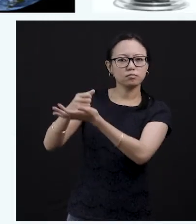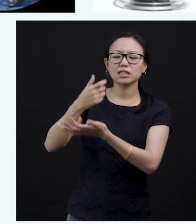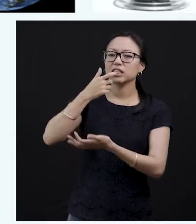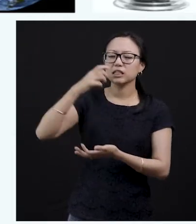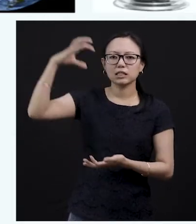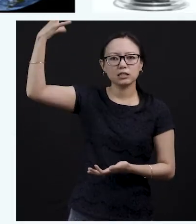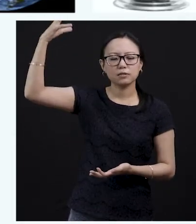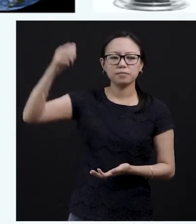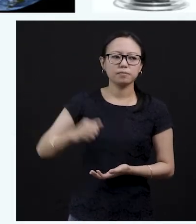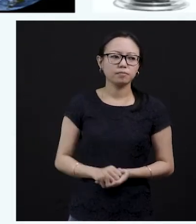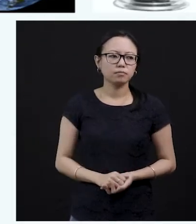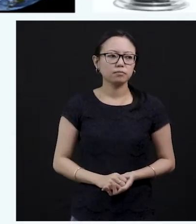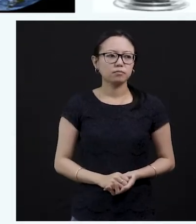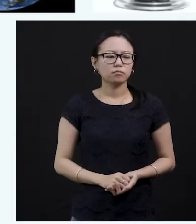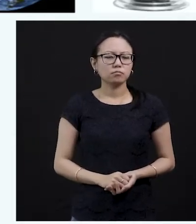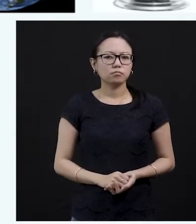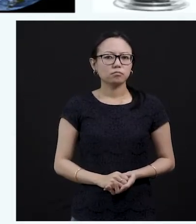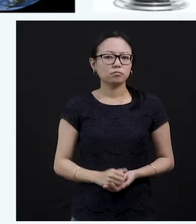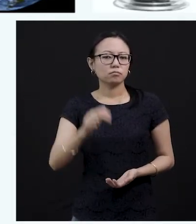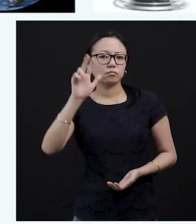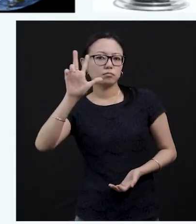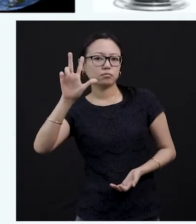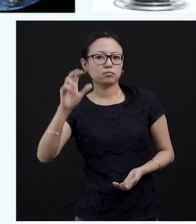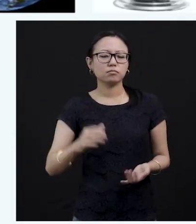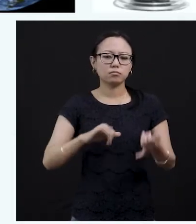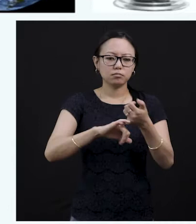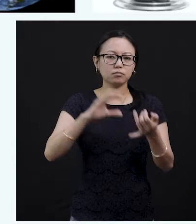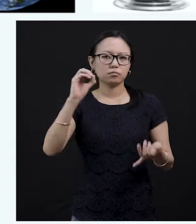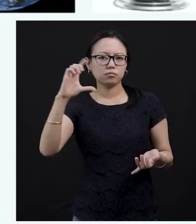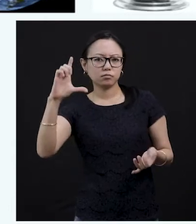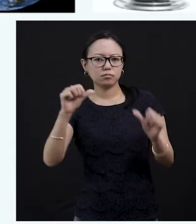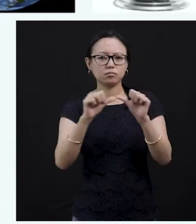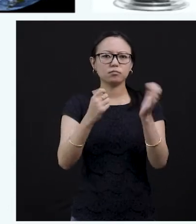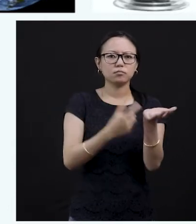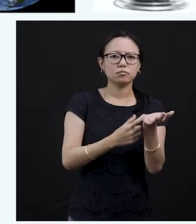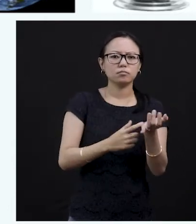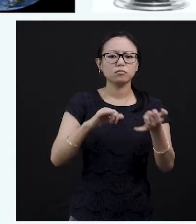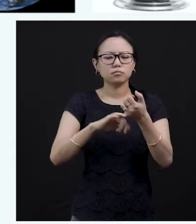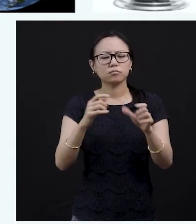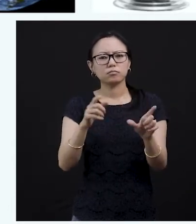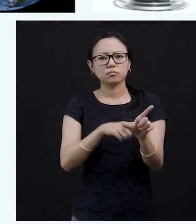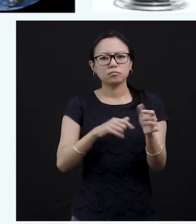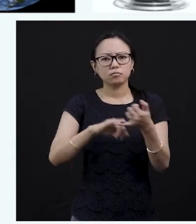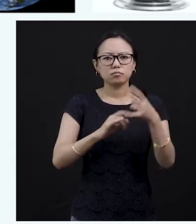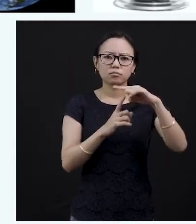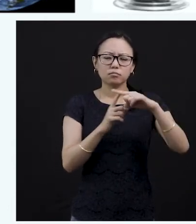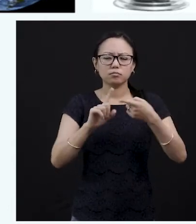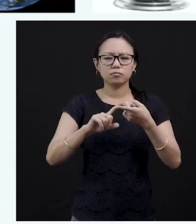planets of the solar system. So we have 8, that is Mercury,